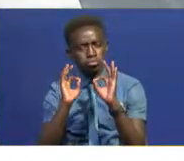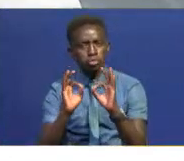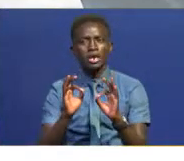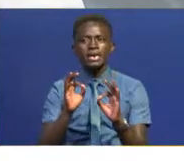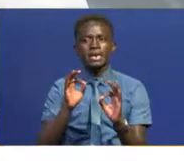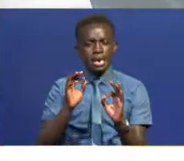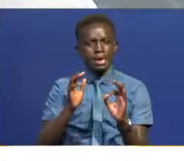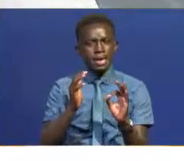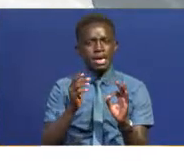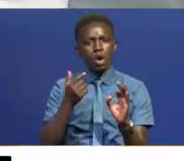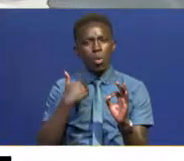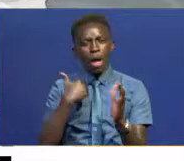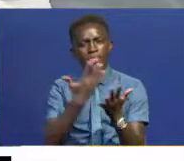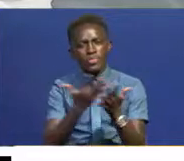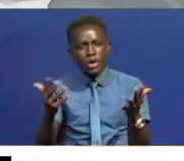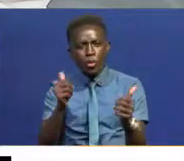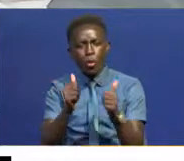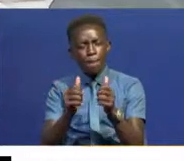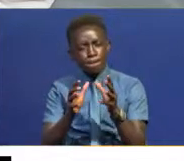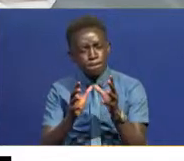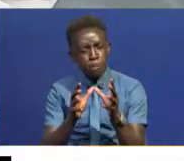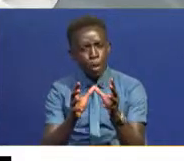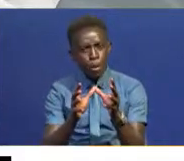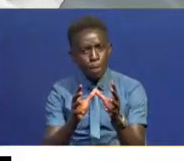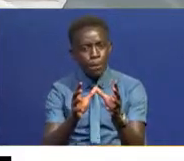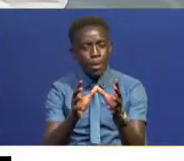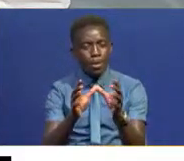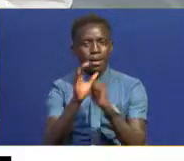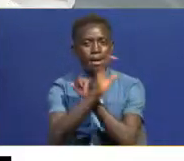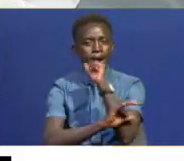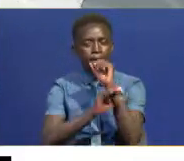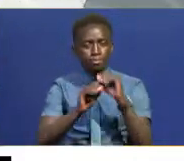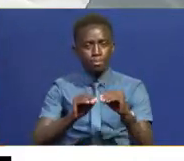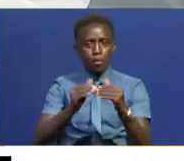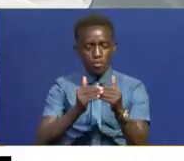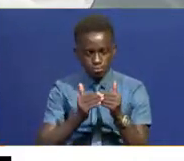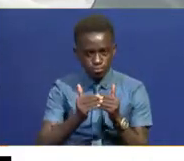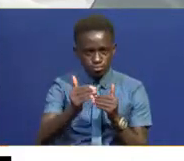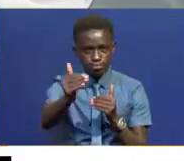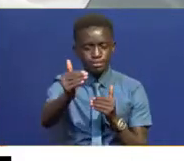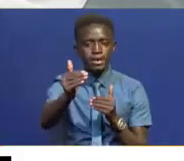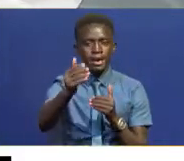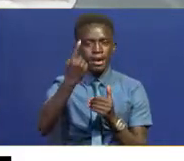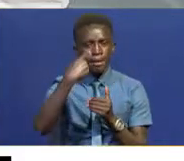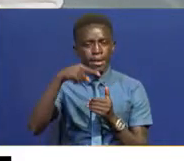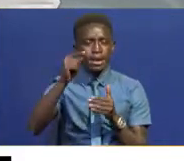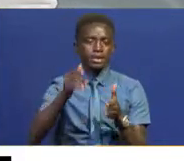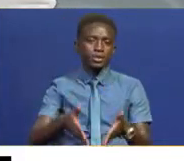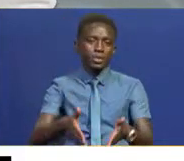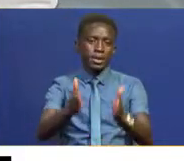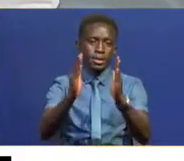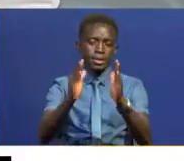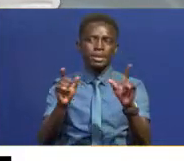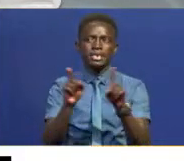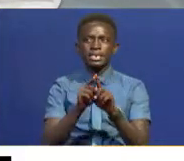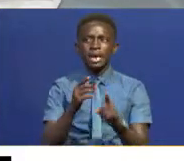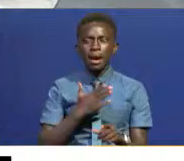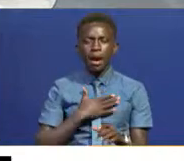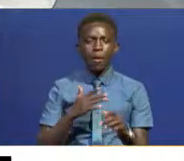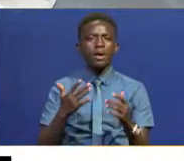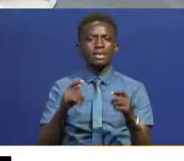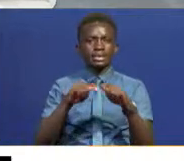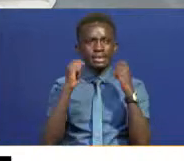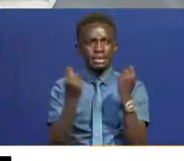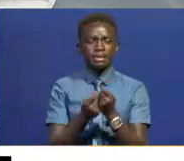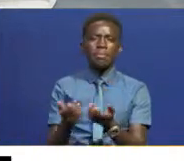the country forward towards the right direction. Well, we have able team on the ground. Give us on